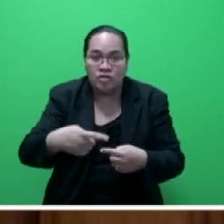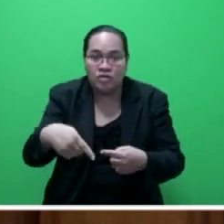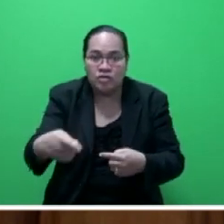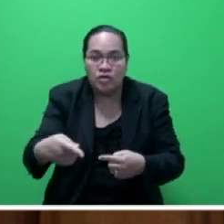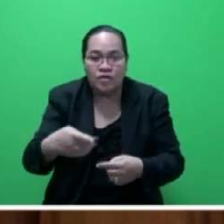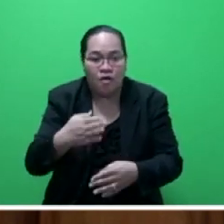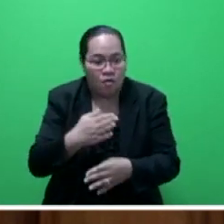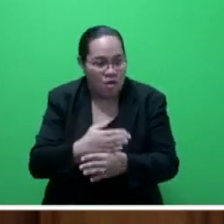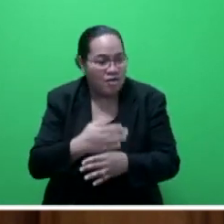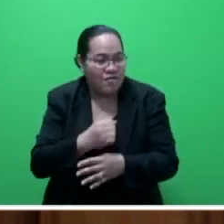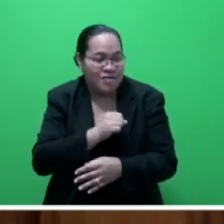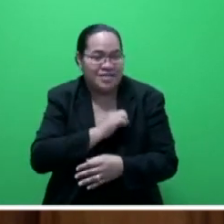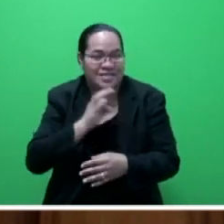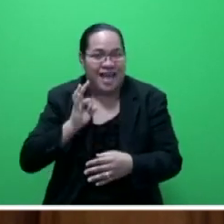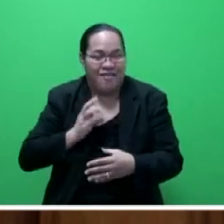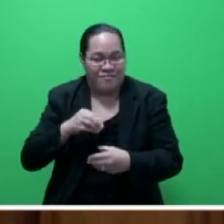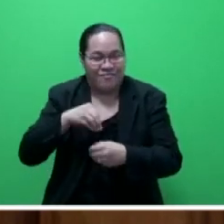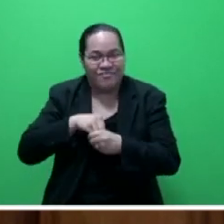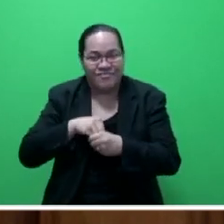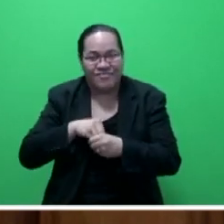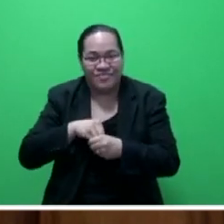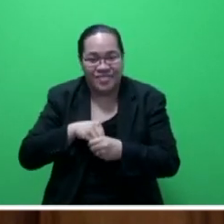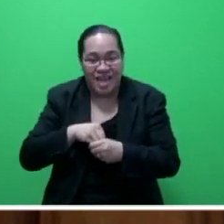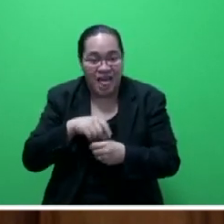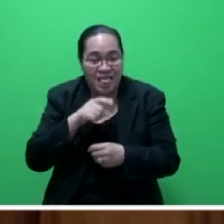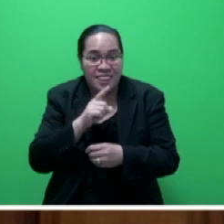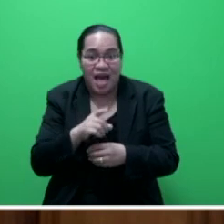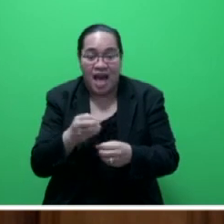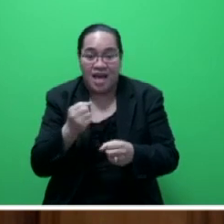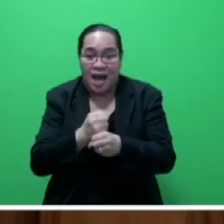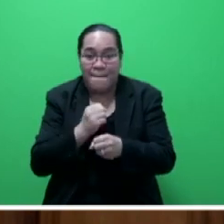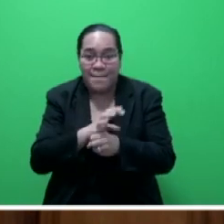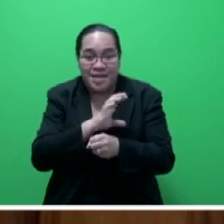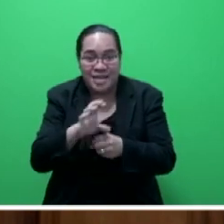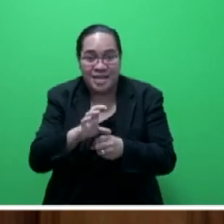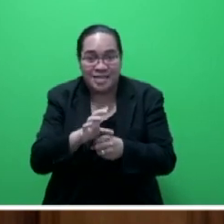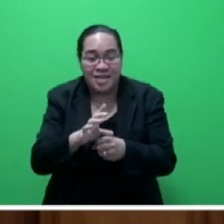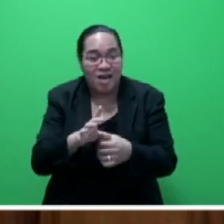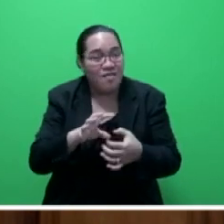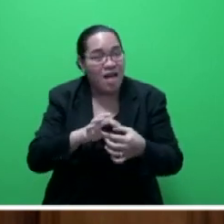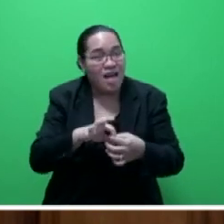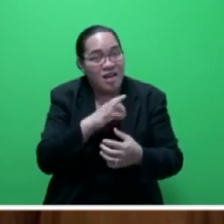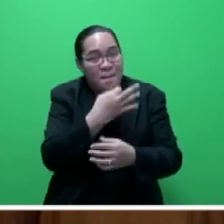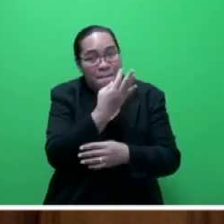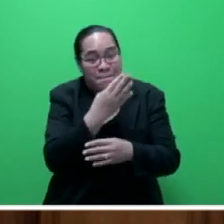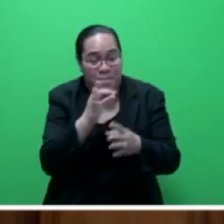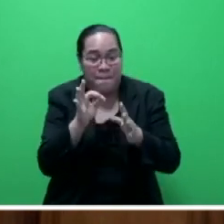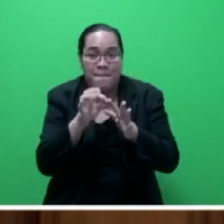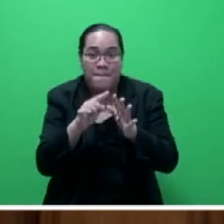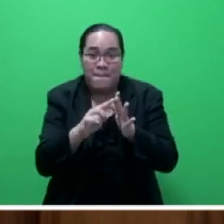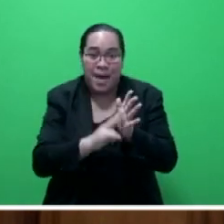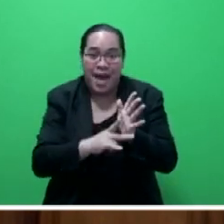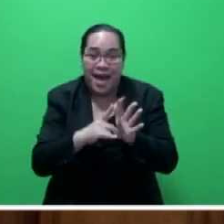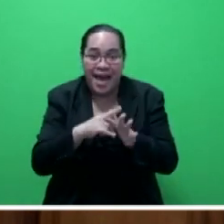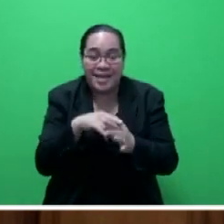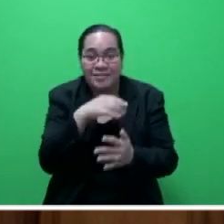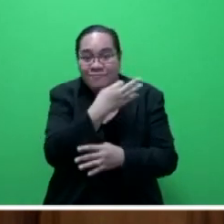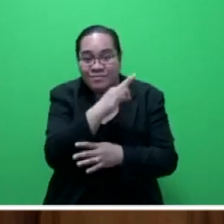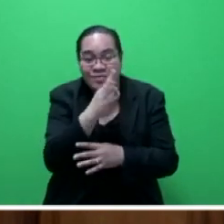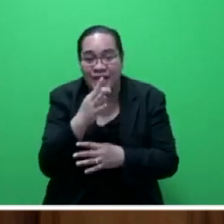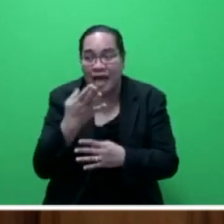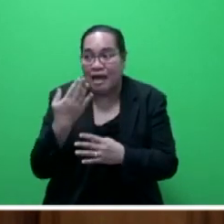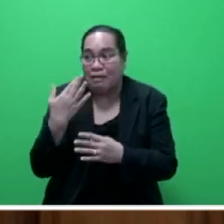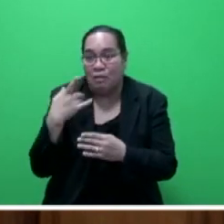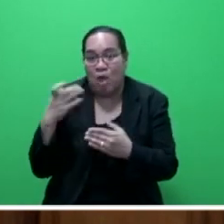most workers. The Pine Group of companies, Honourable Speaker say, has had to temporarily close